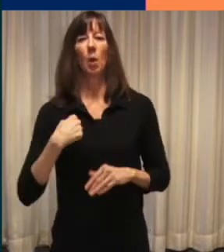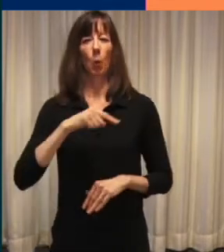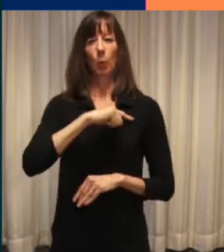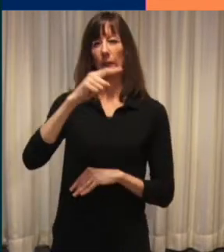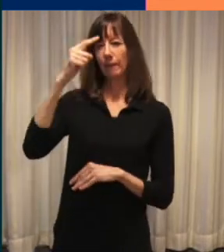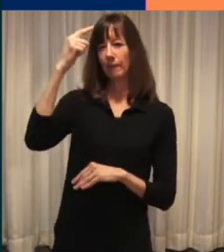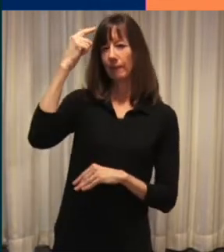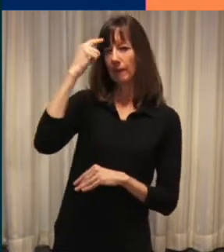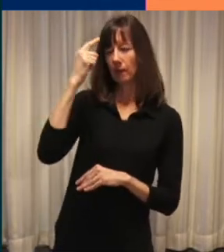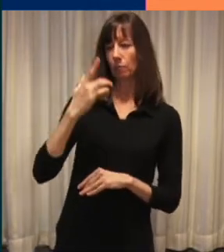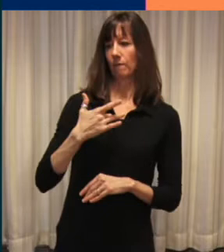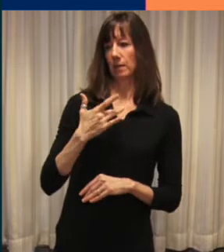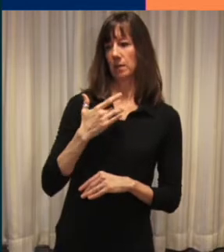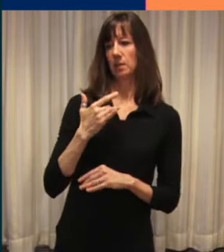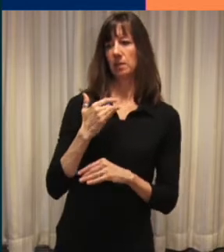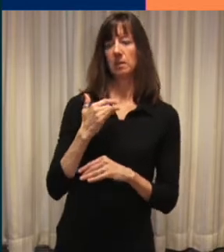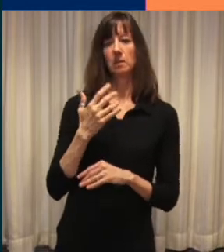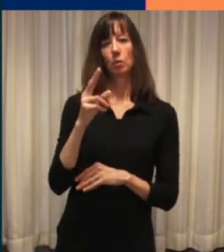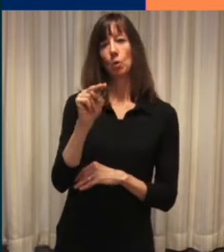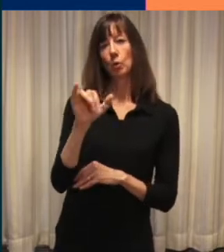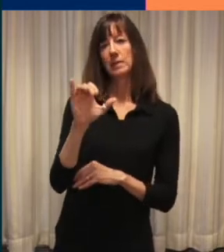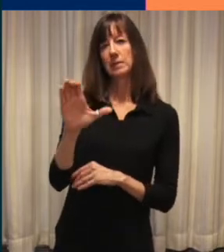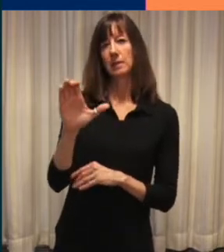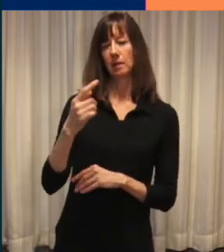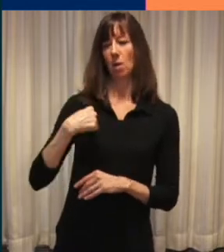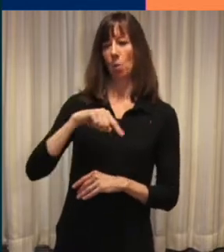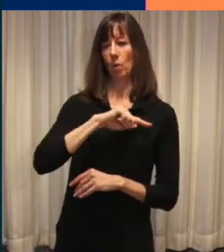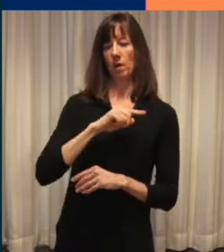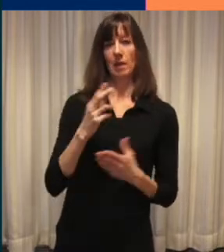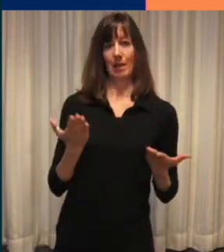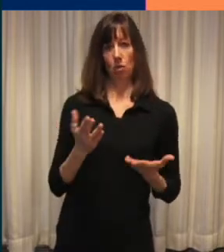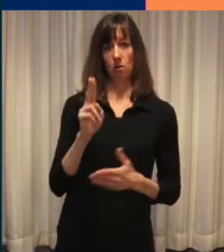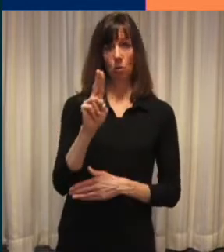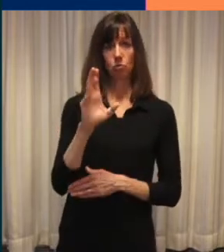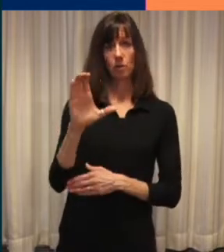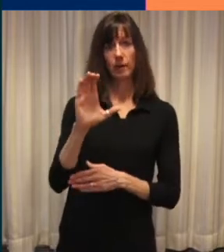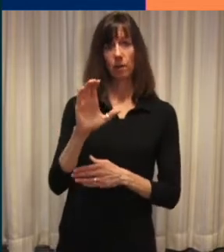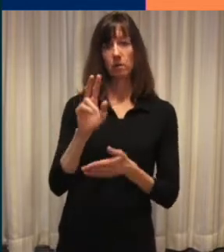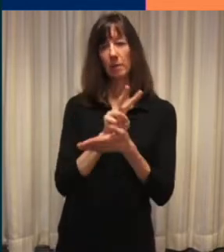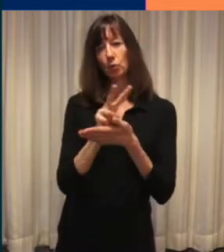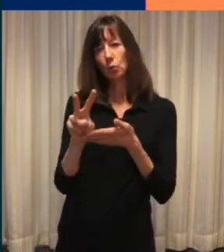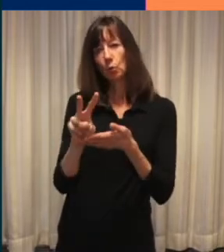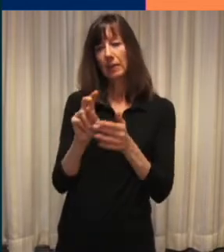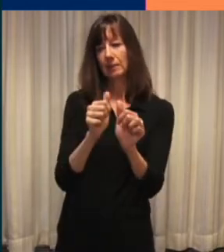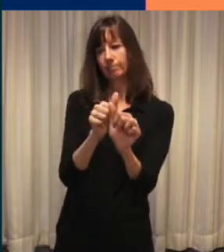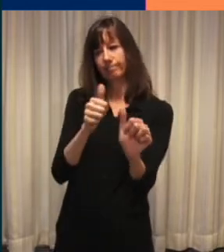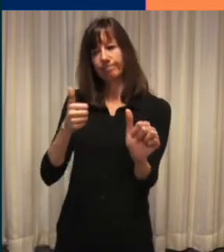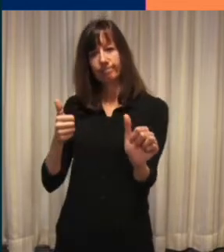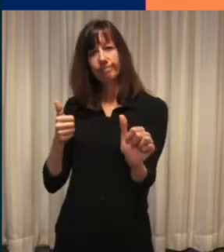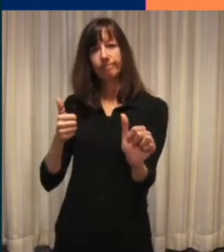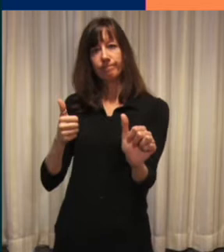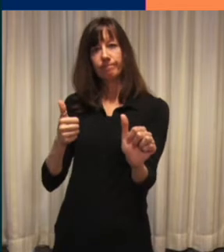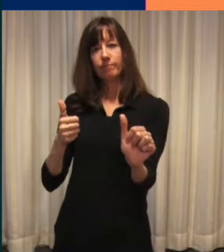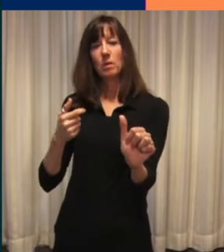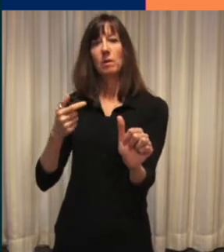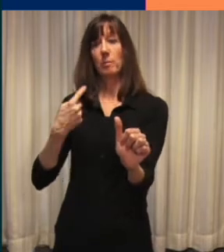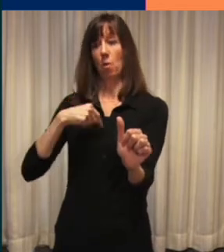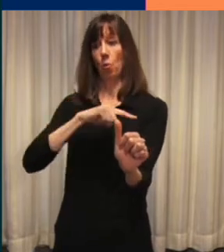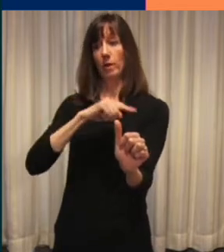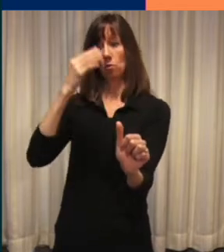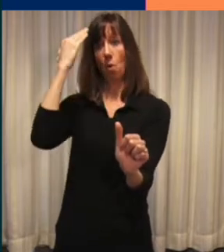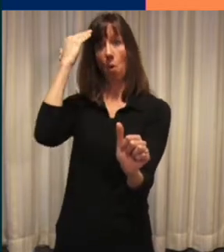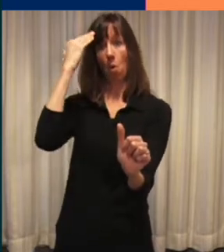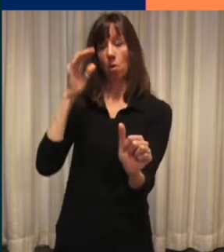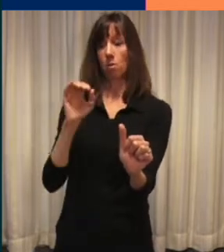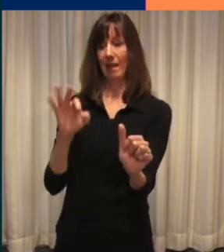York City and the New York City metropolitan area. So if we're continuing up that curve, we need to be prepared for